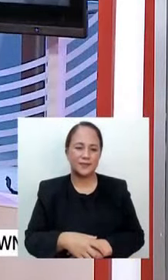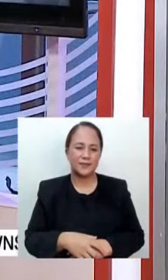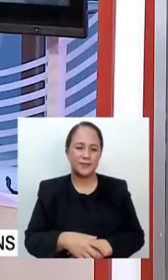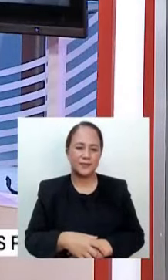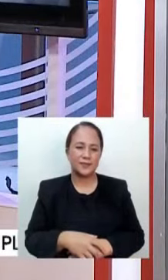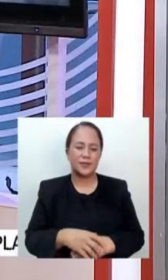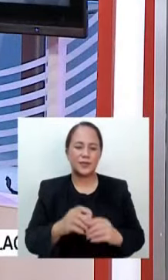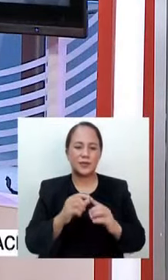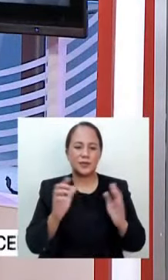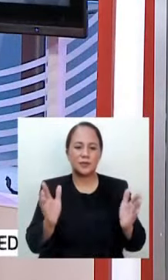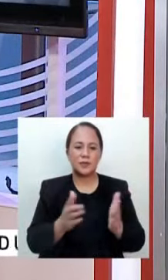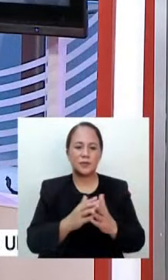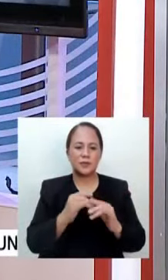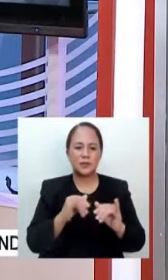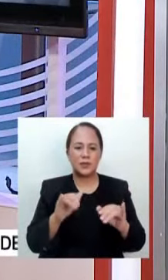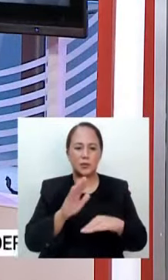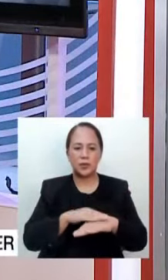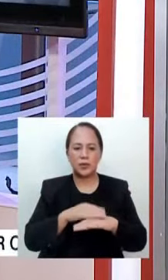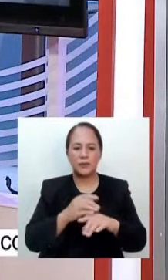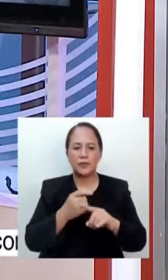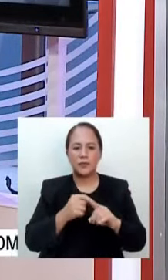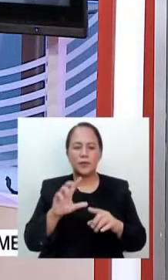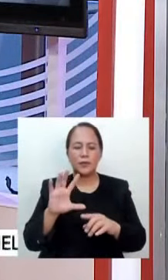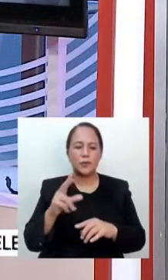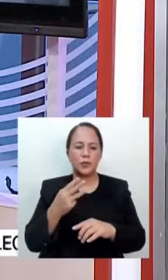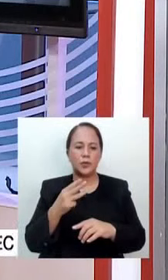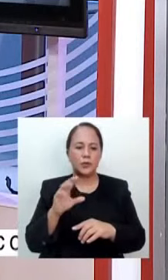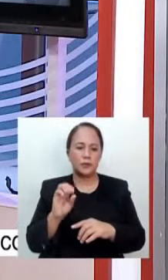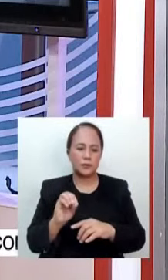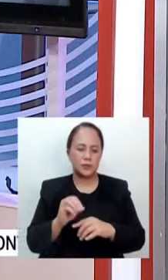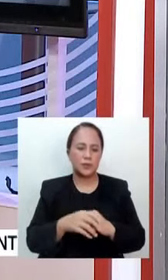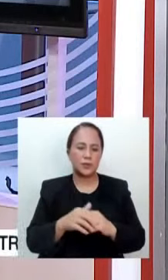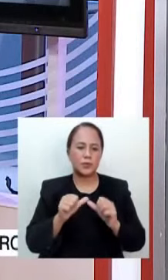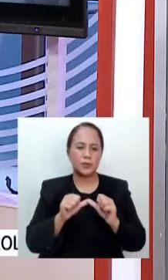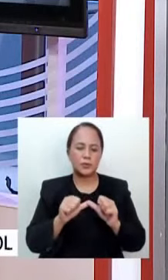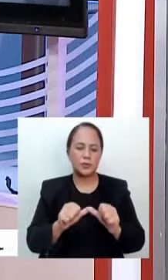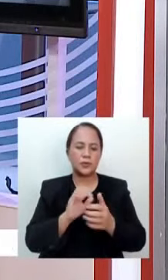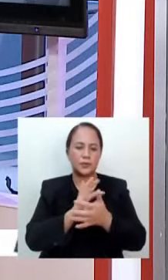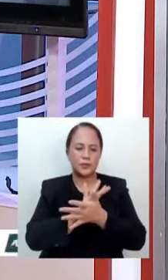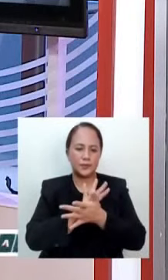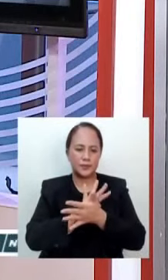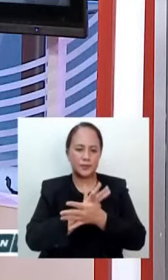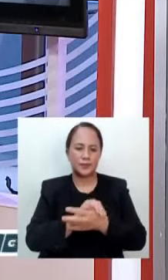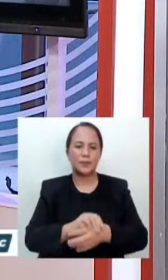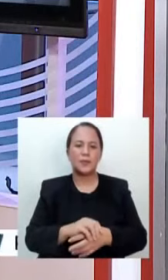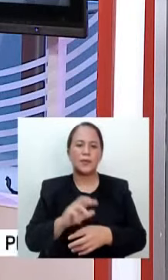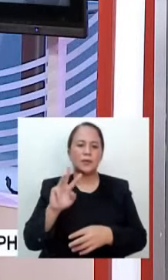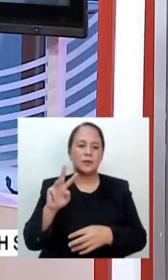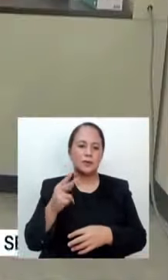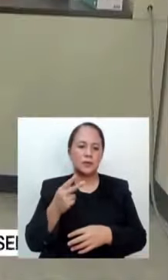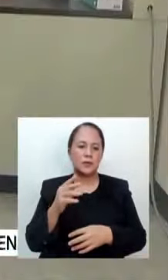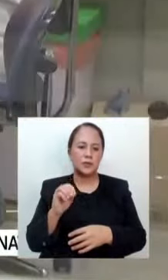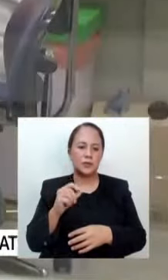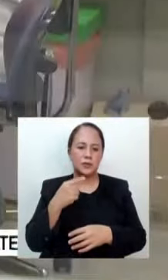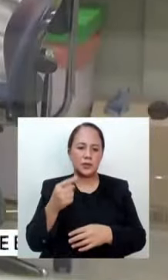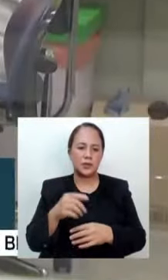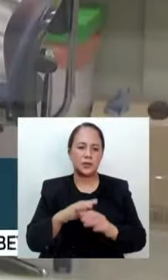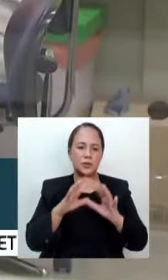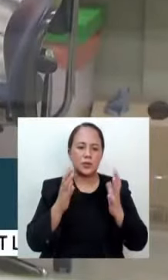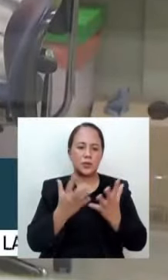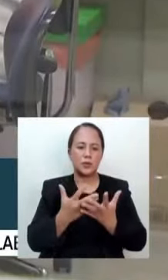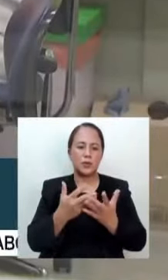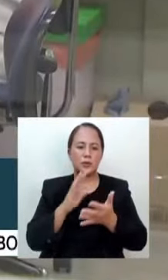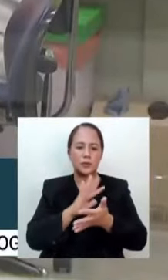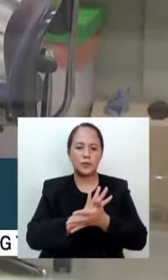Words of encouragement, but also a warning coming from the World Health Organization on the ongoing pandemic. The WHO says global